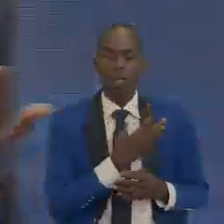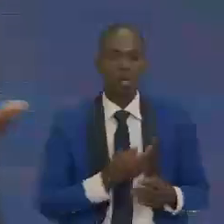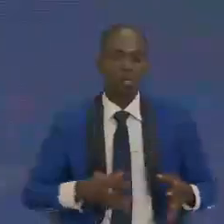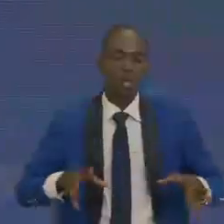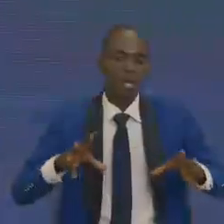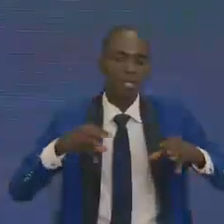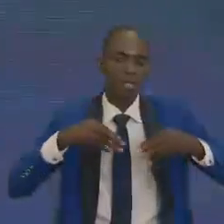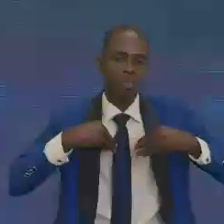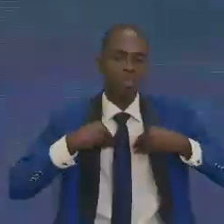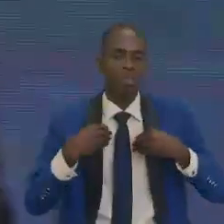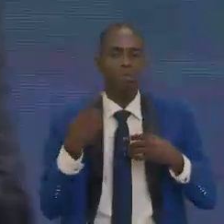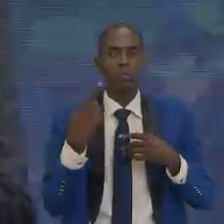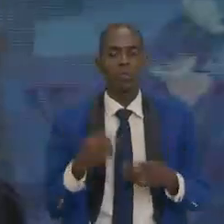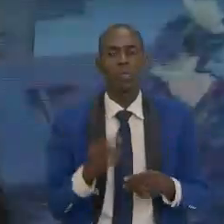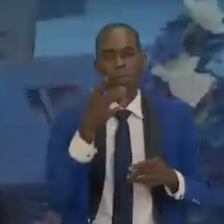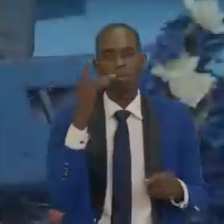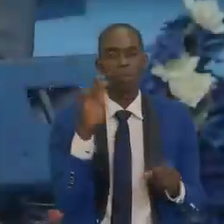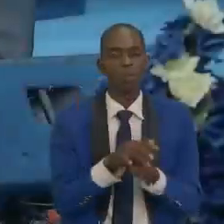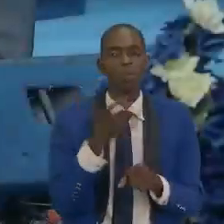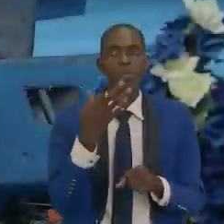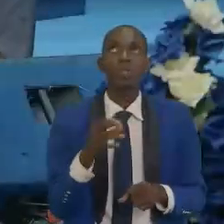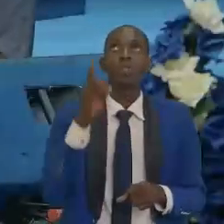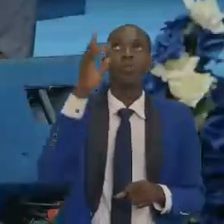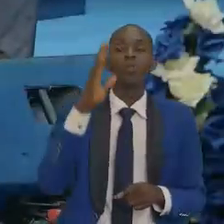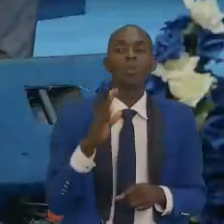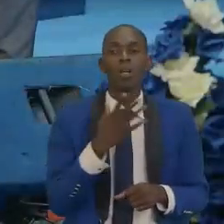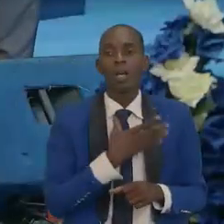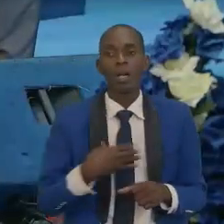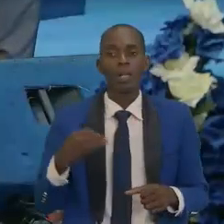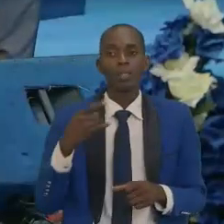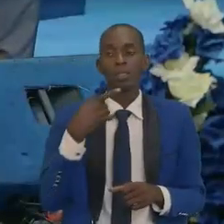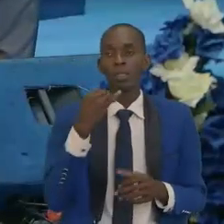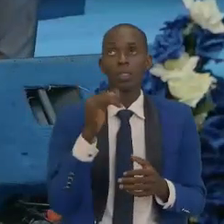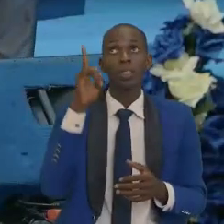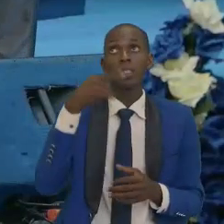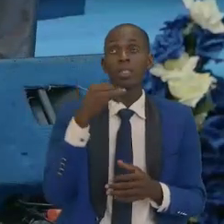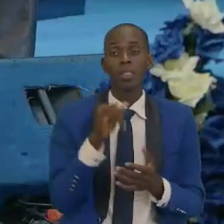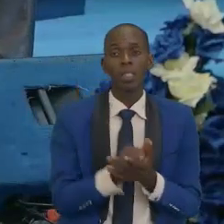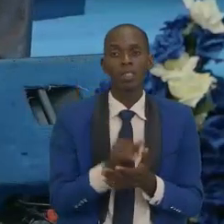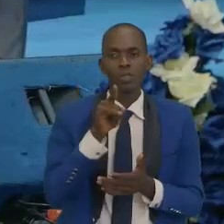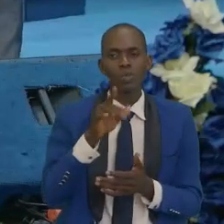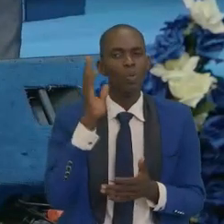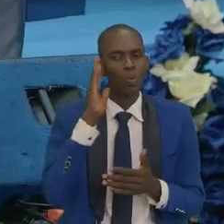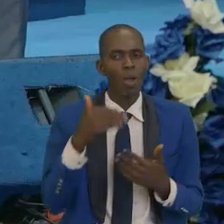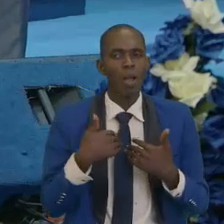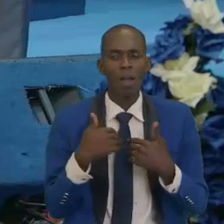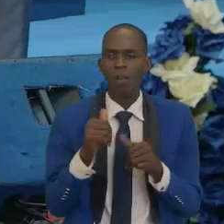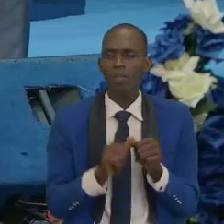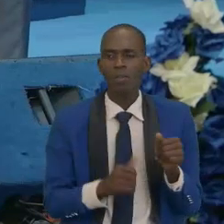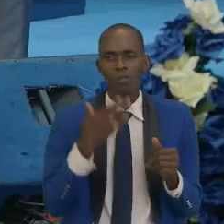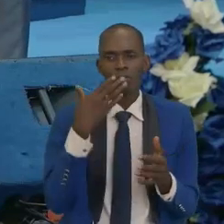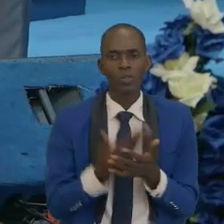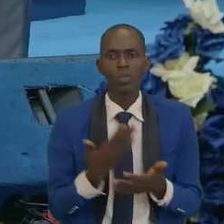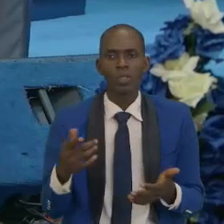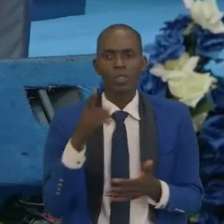of God. And he says, you will have every good thing you lack